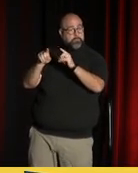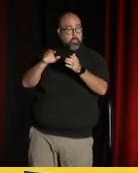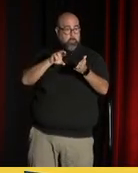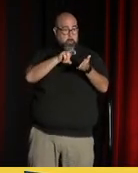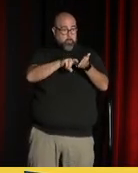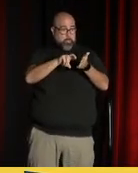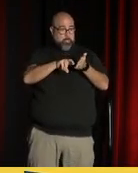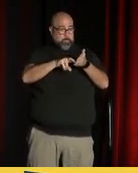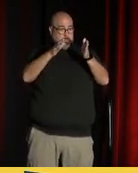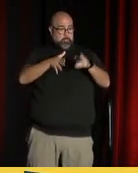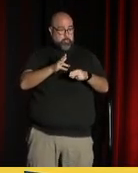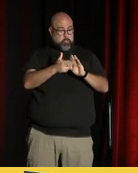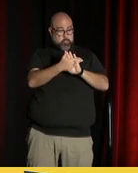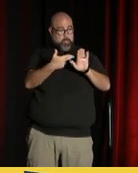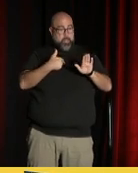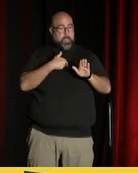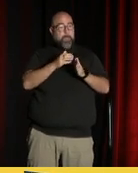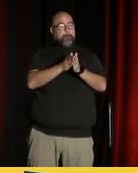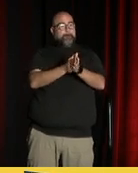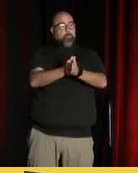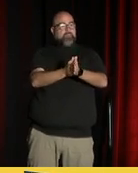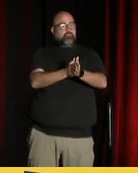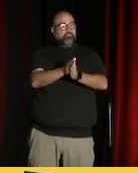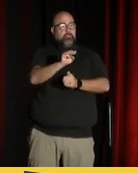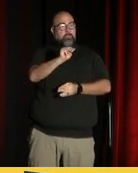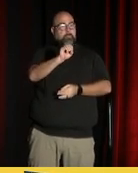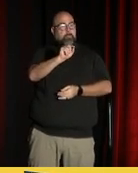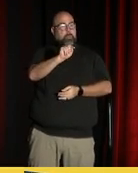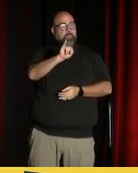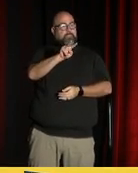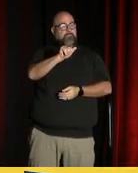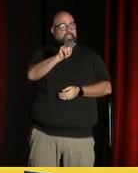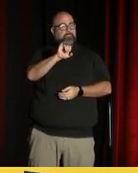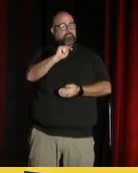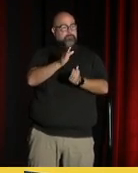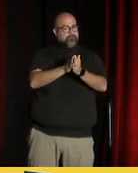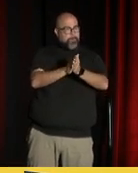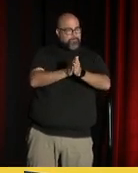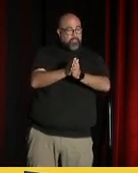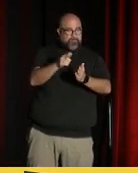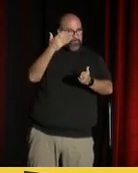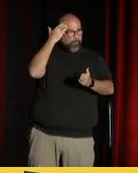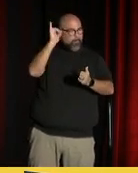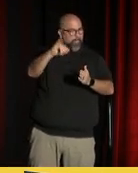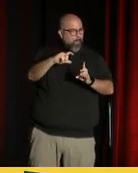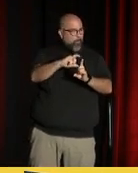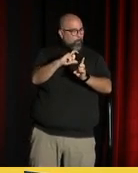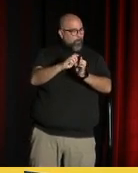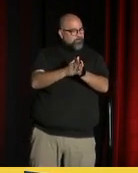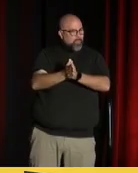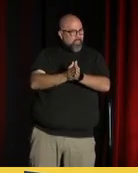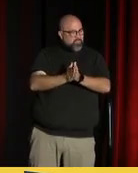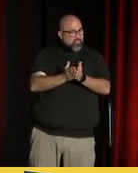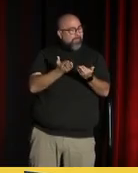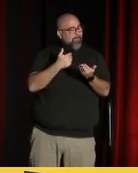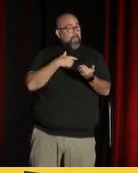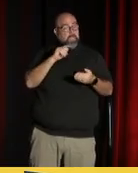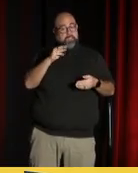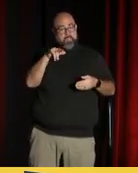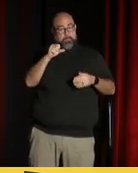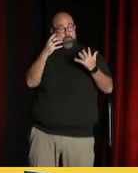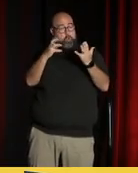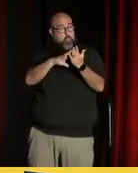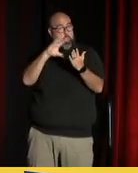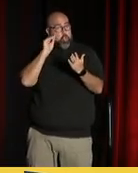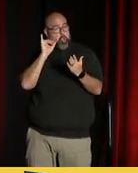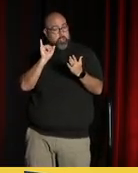Researchers call that motivation, right? We all are very familiar with the motivation. Thomas wanted to learn the trick.